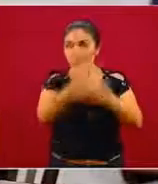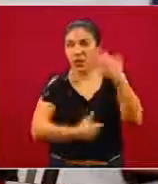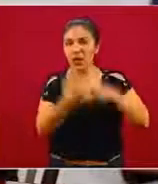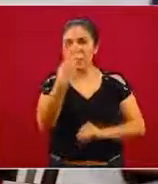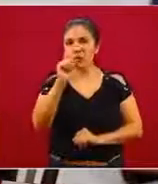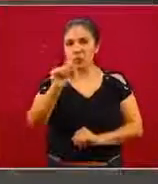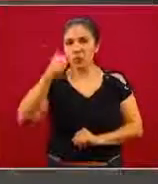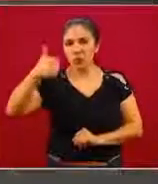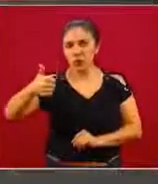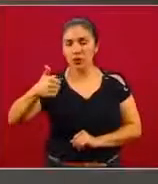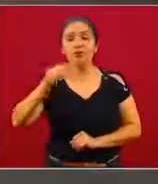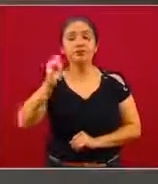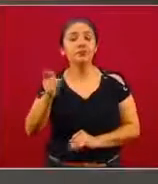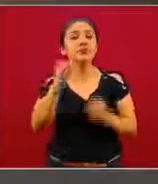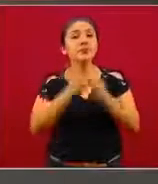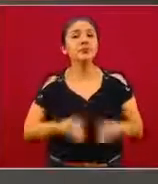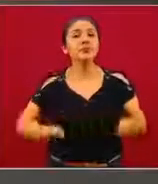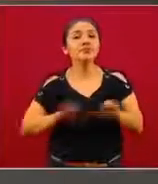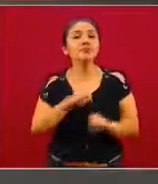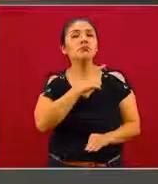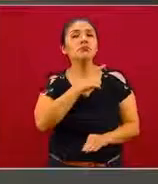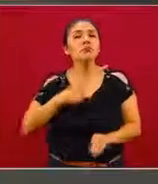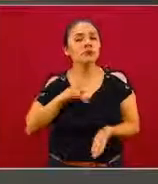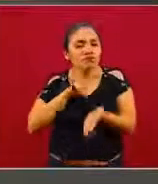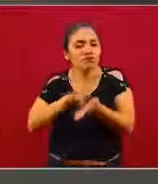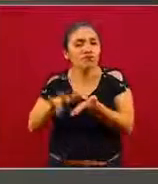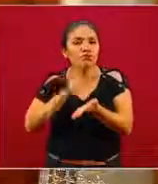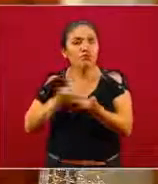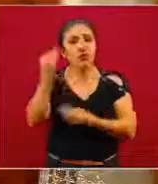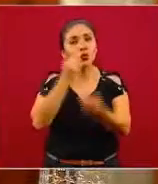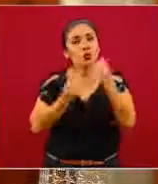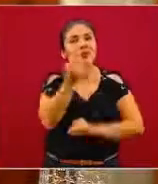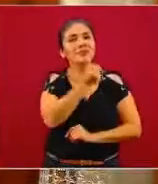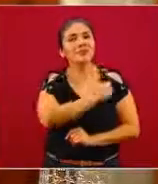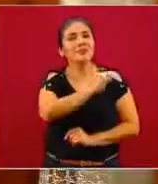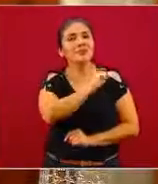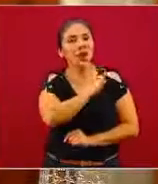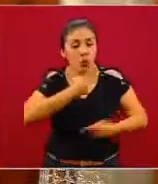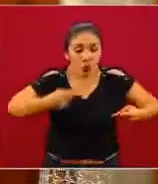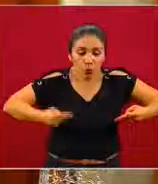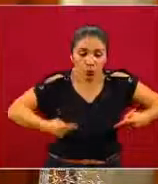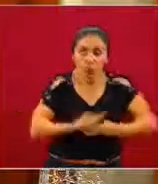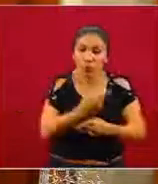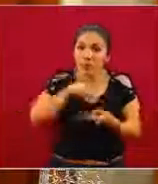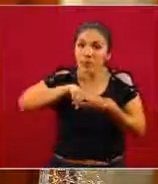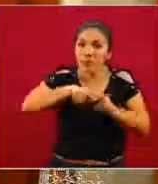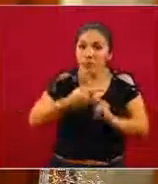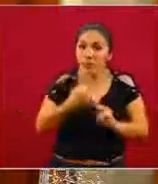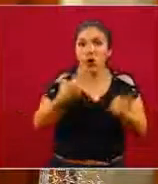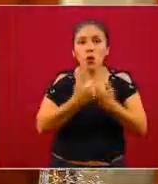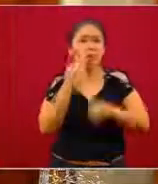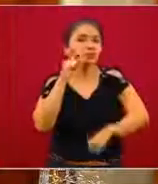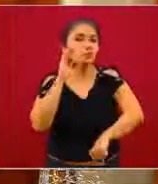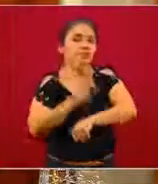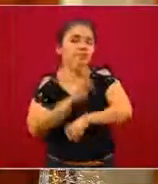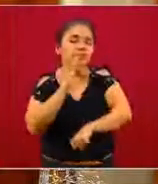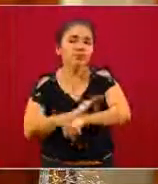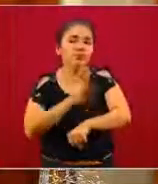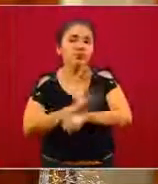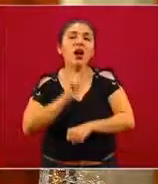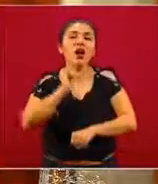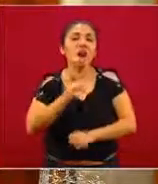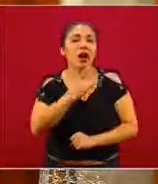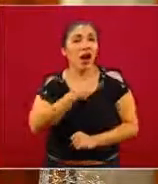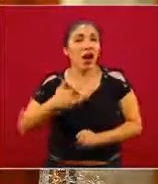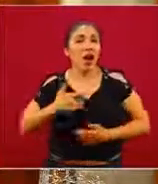According to the guidelines, it's important to encourage healthy nutrition of this age group. We need